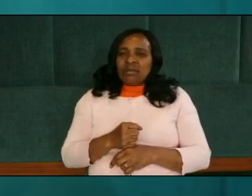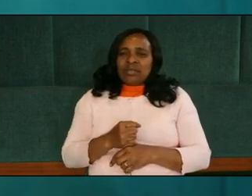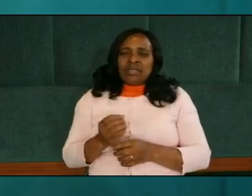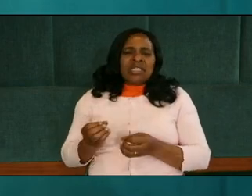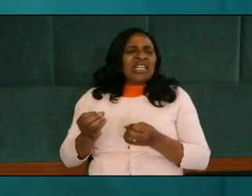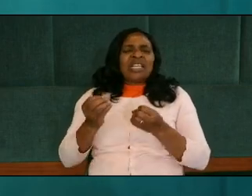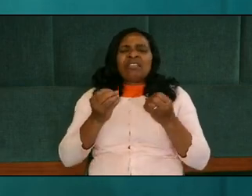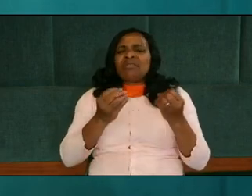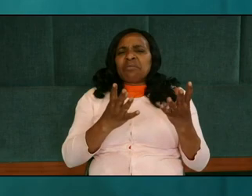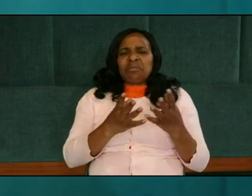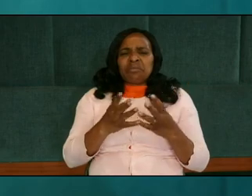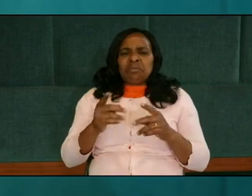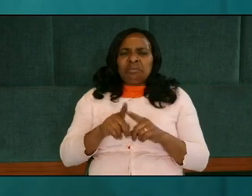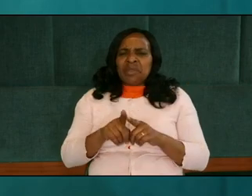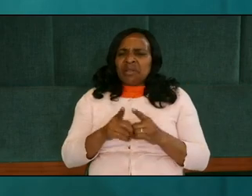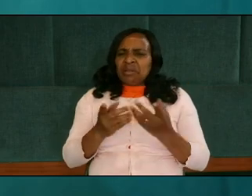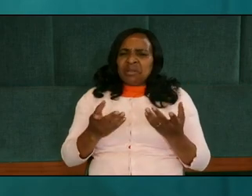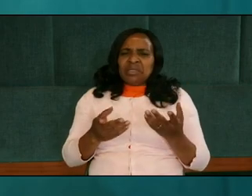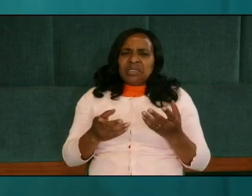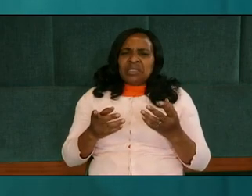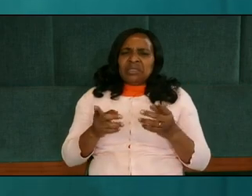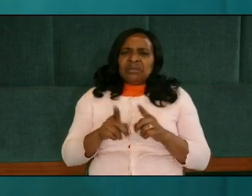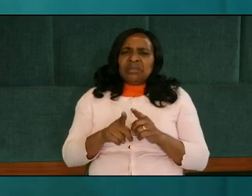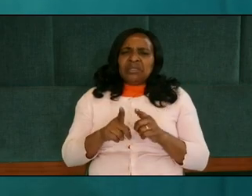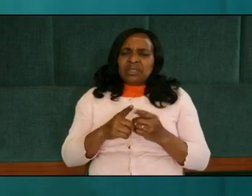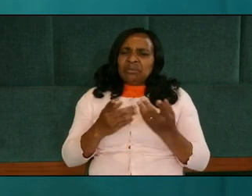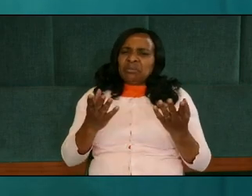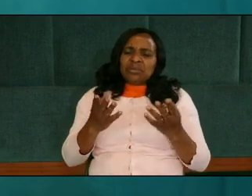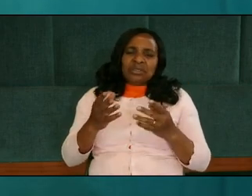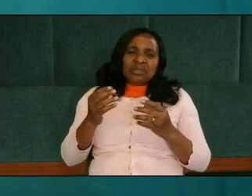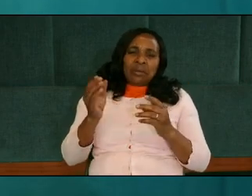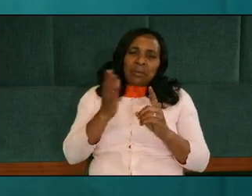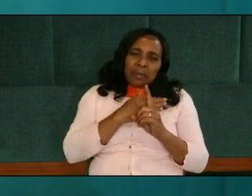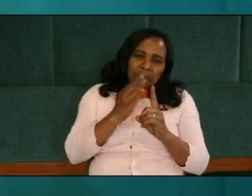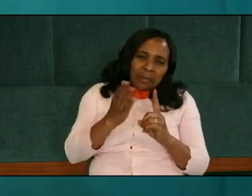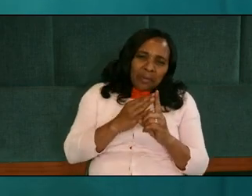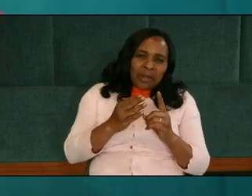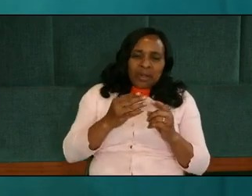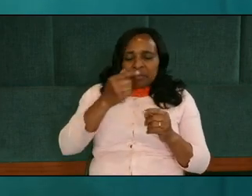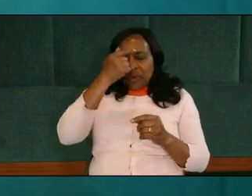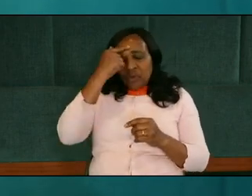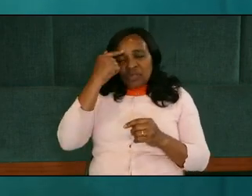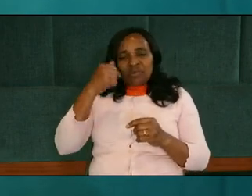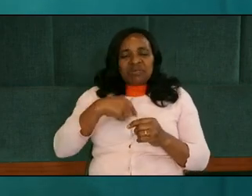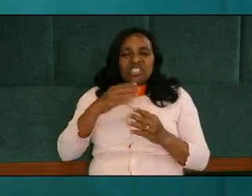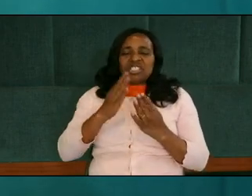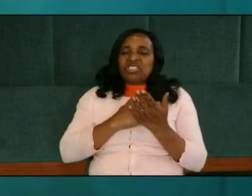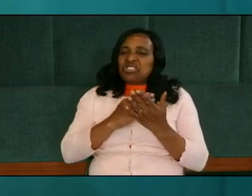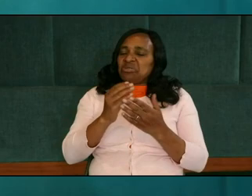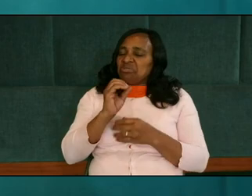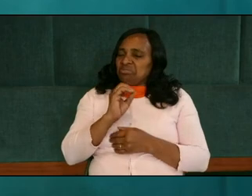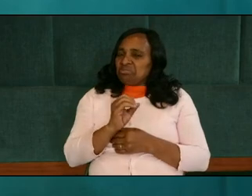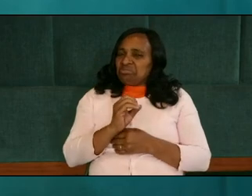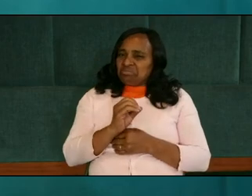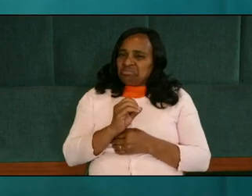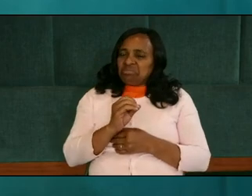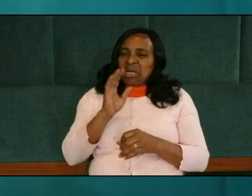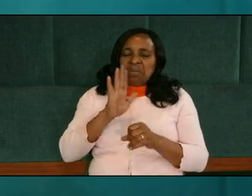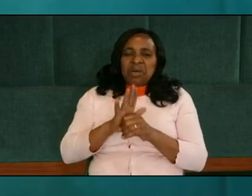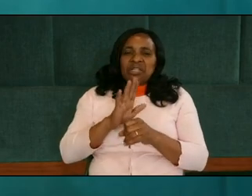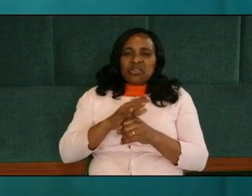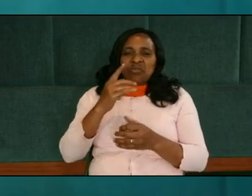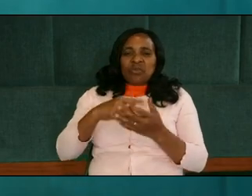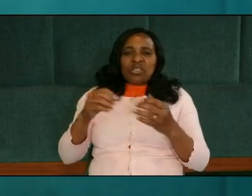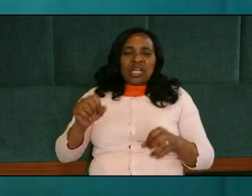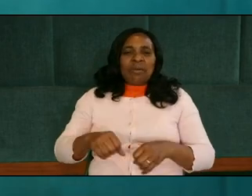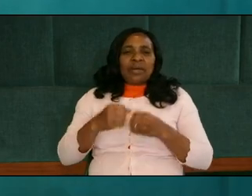give me, like Elsie said, probably a B+, thereabout, because I don't share much of what's